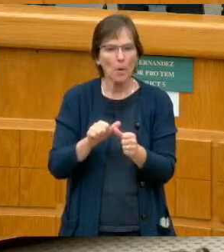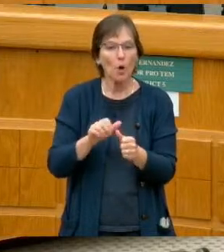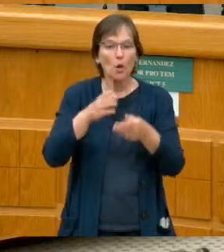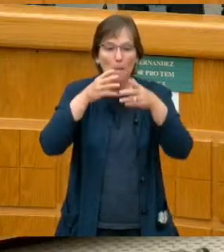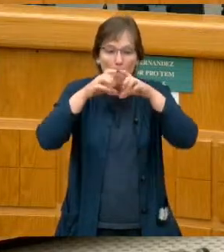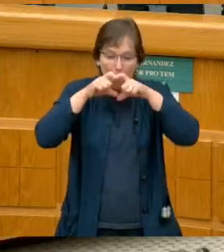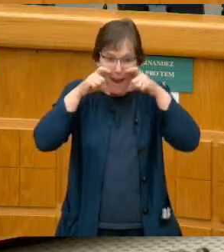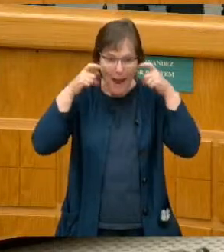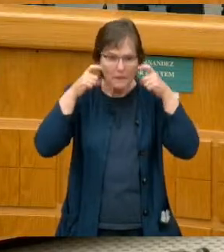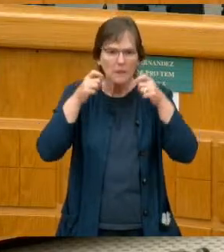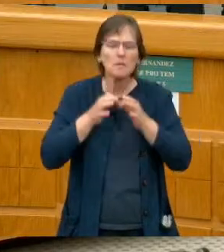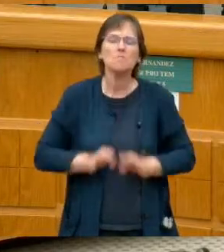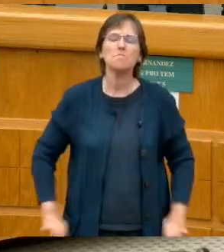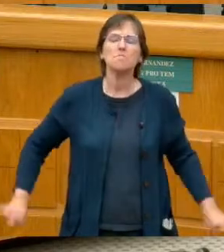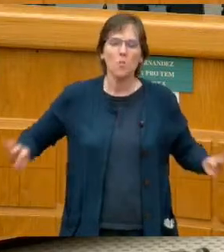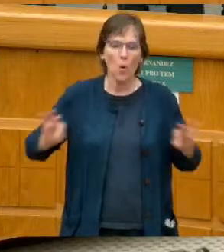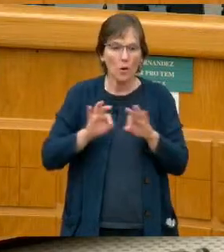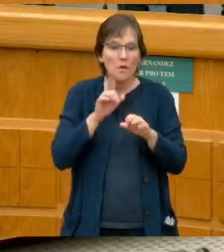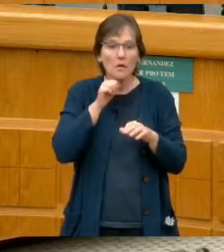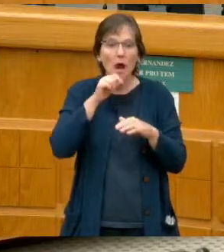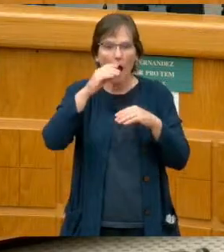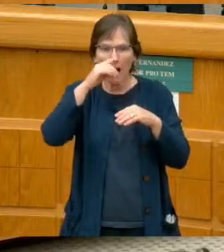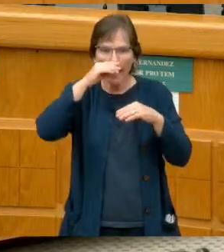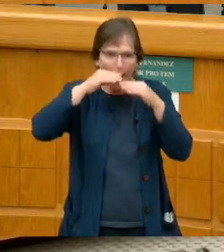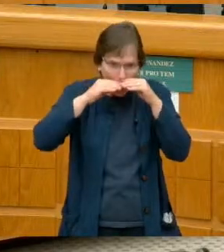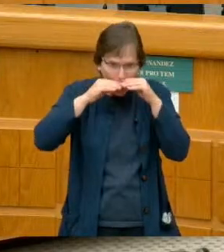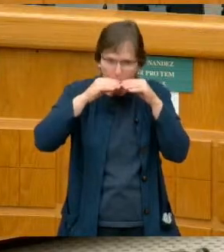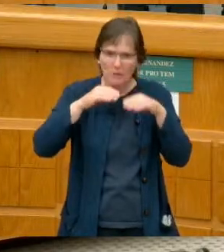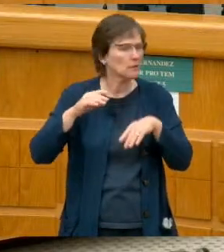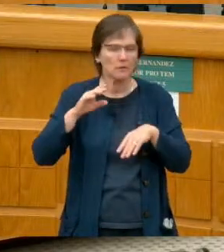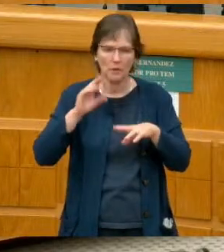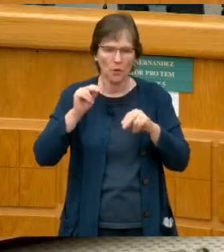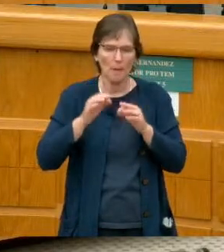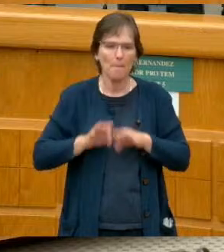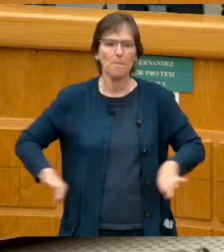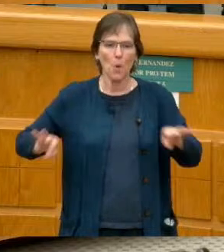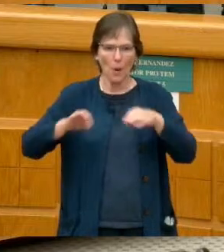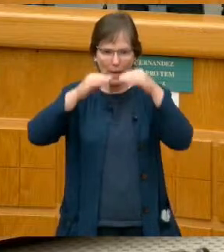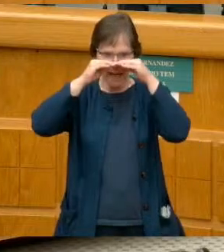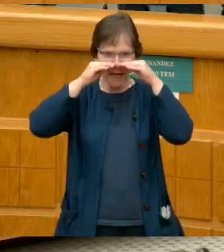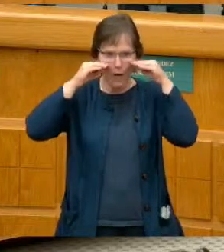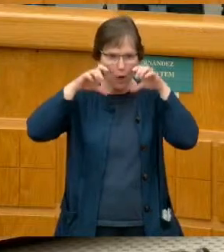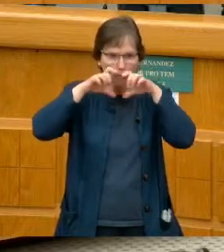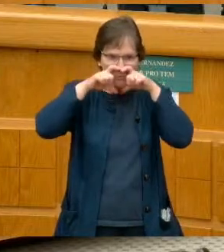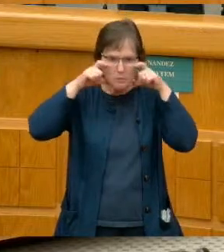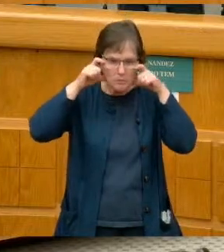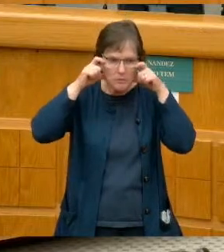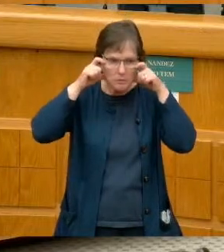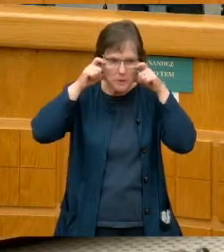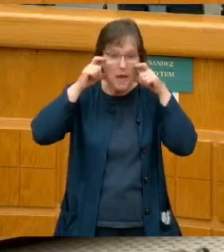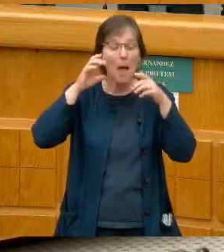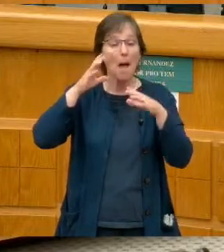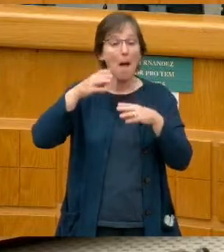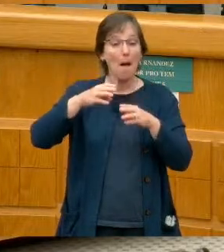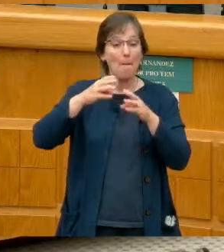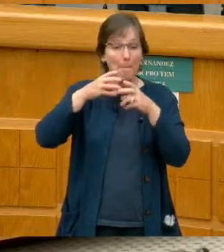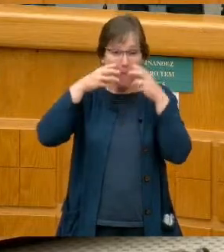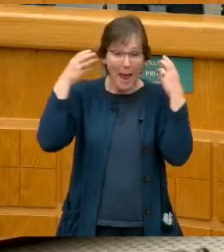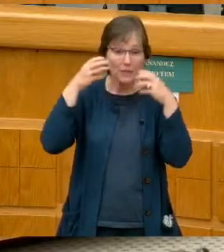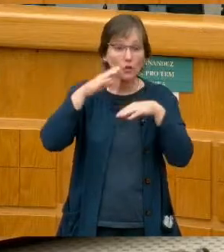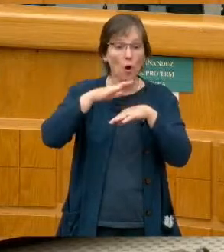both your nose and mouth. Do not remove your mask while around strangers outside of your family